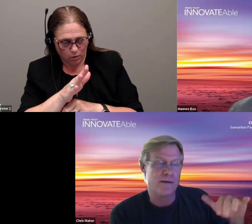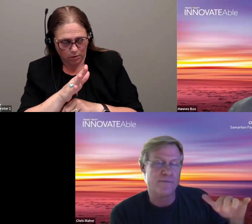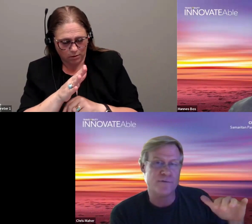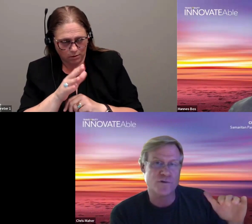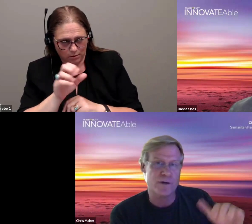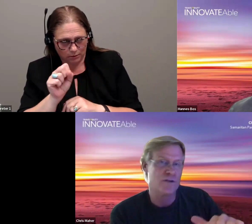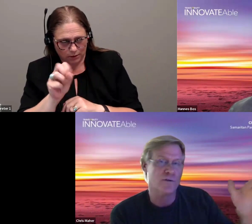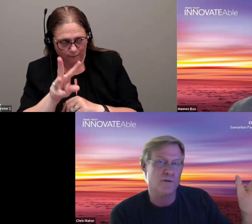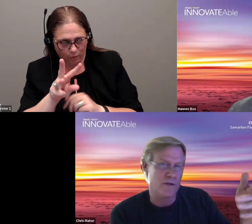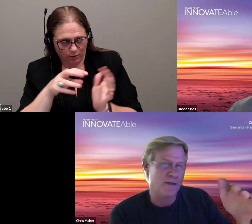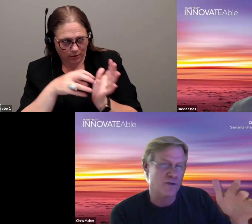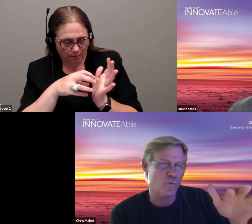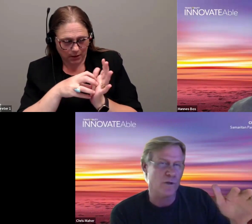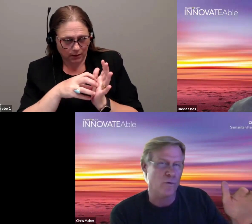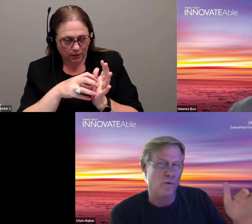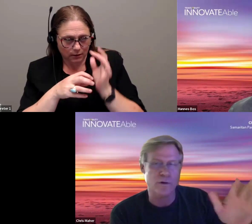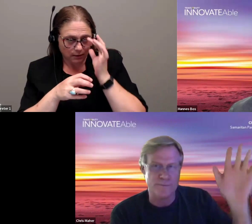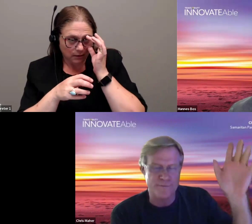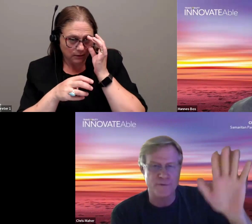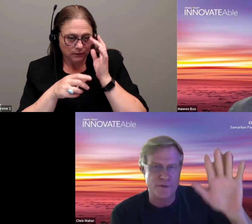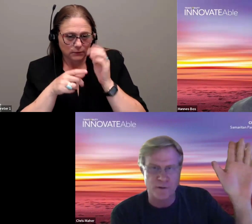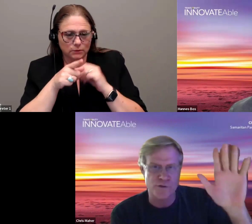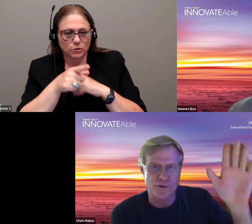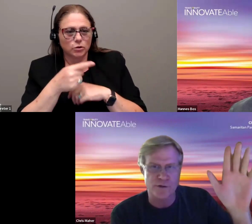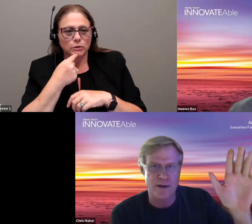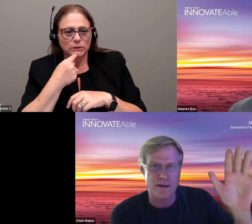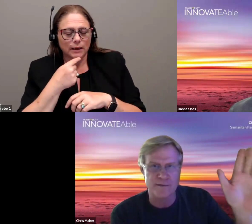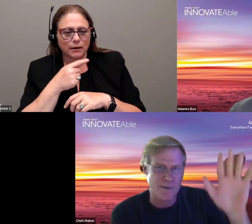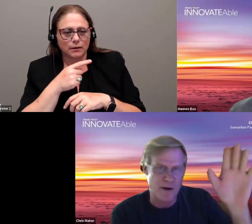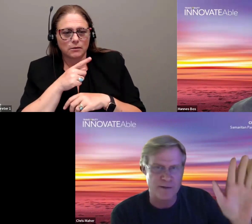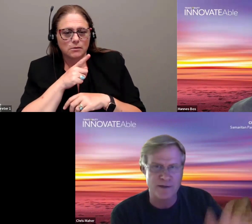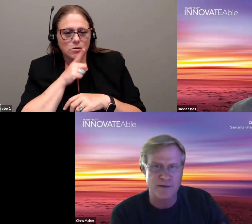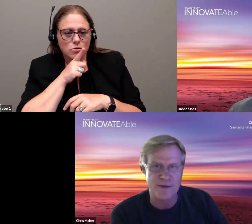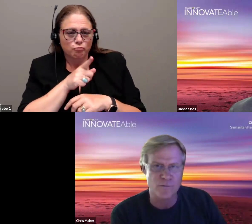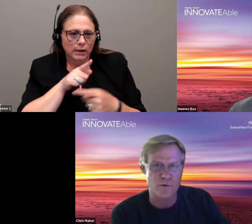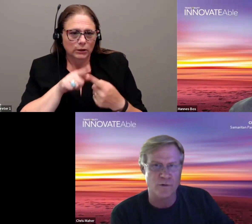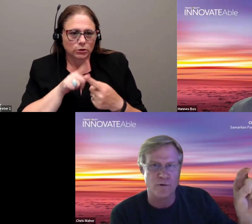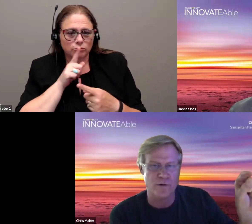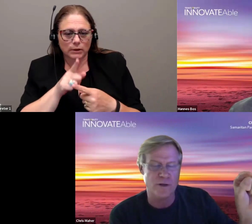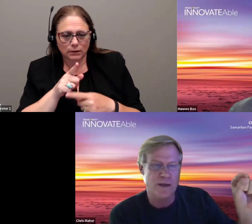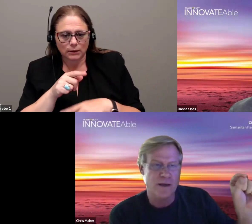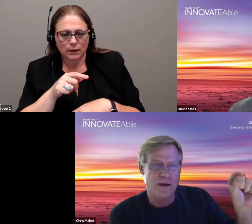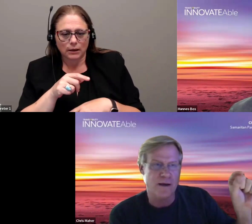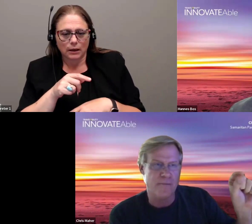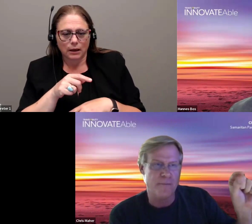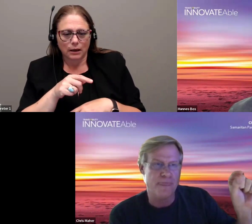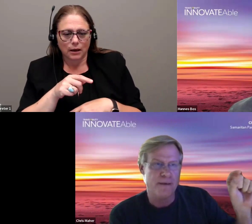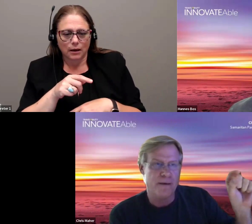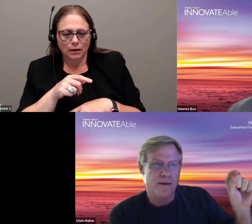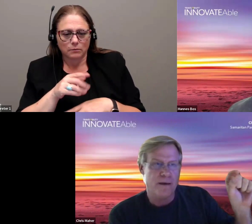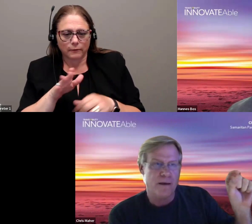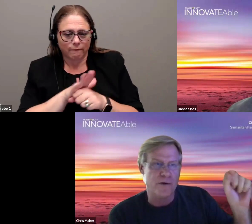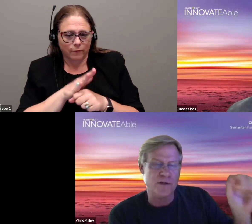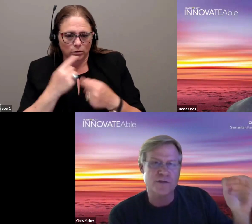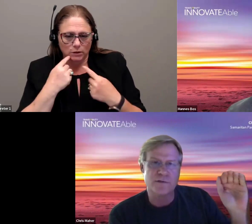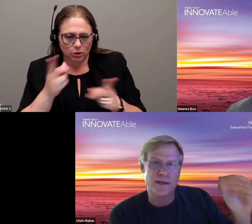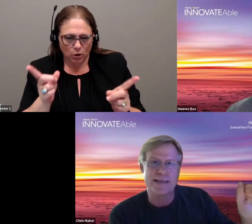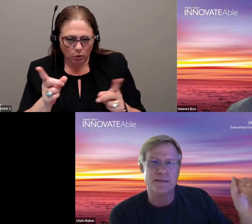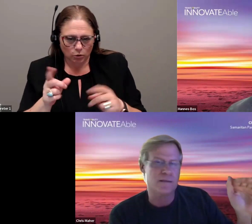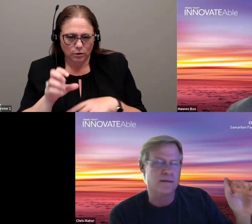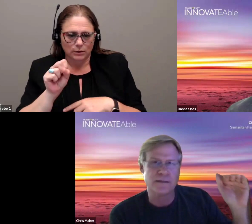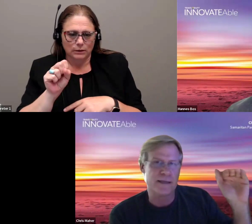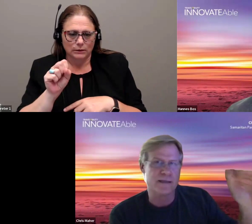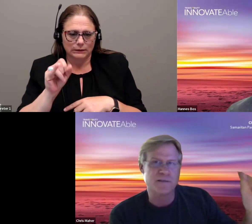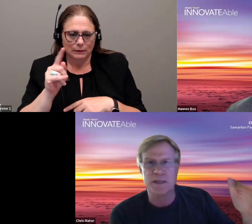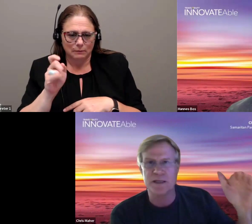through kind of traditional, and you mentioned Wheel the World, full disclosure, Samaritan's an investor in Wheel the World. Are you just